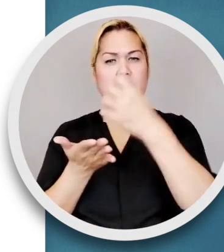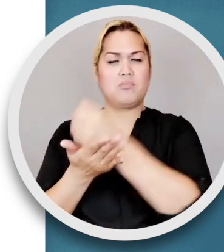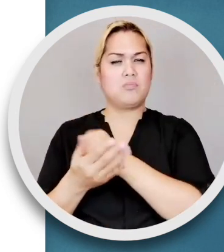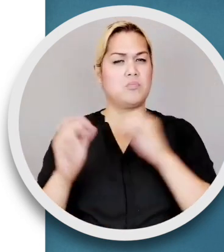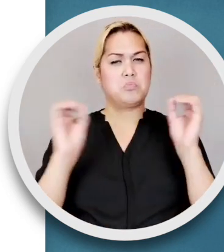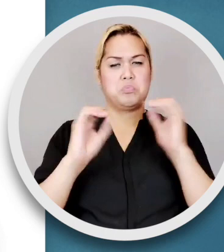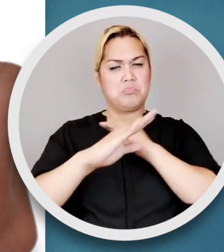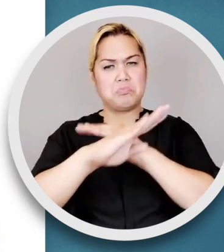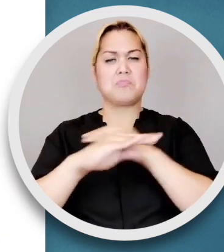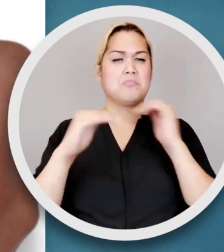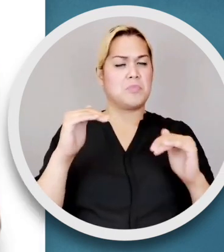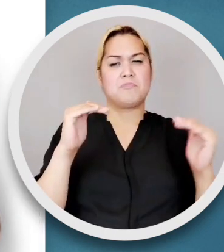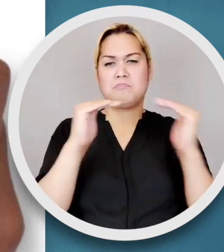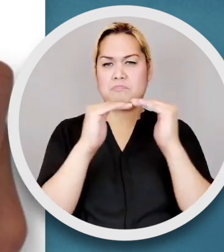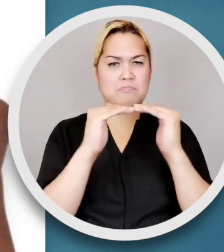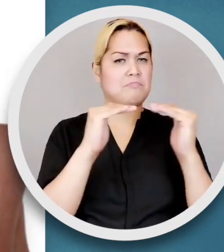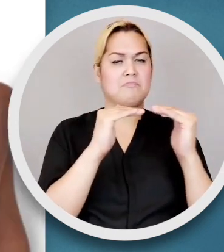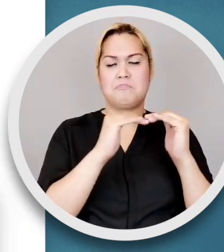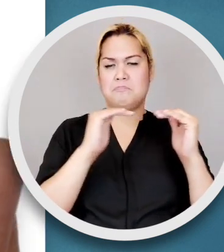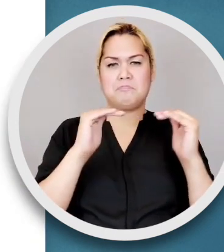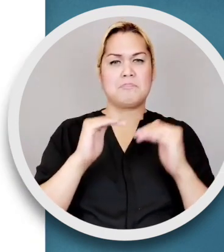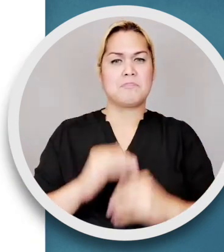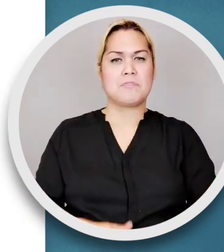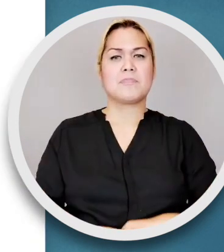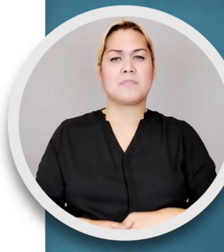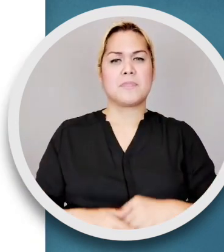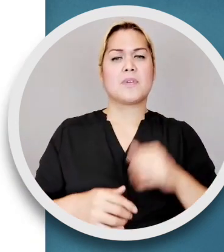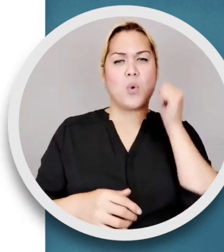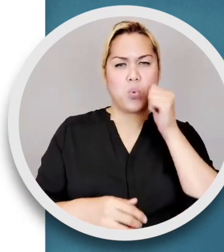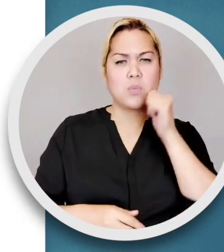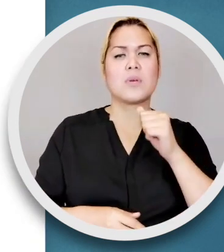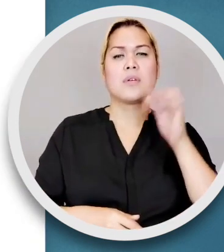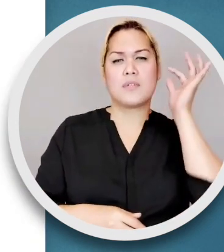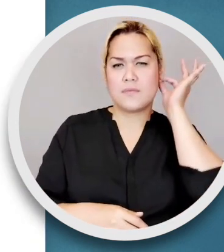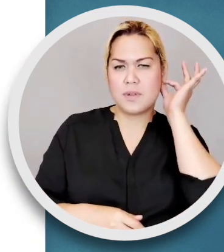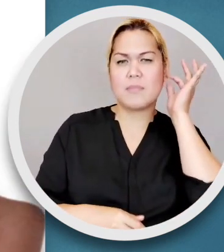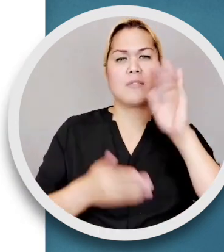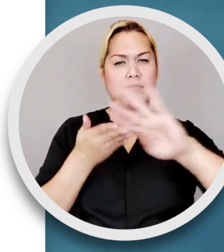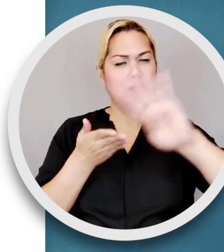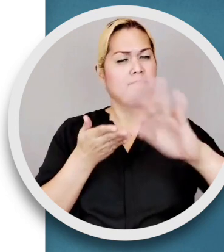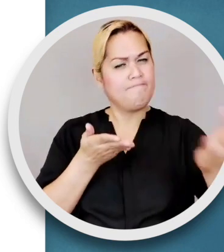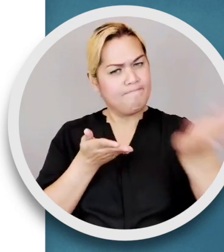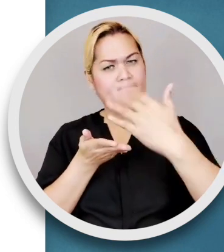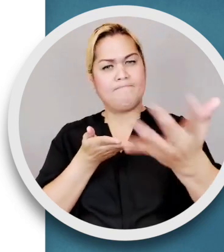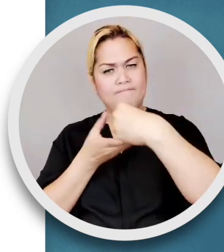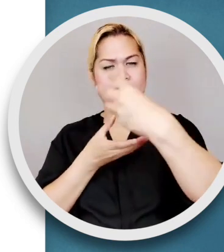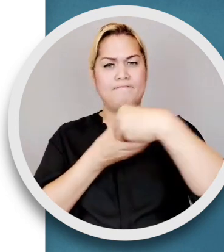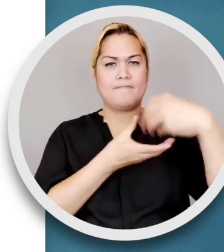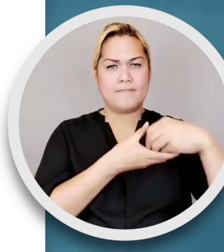and exclusion, with women and the excluded and vulnerable as our co-change agents.